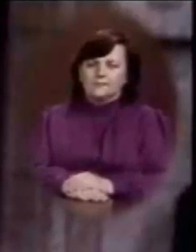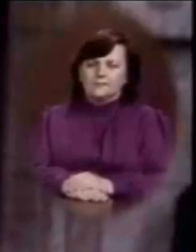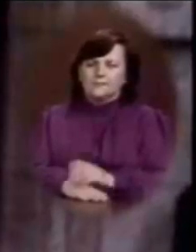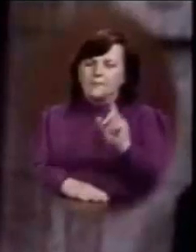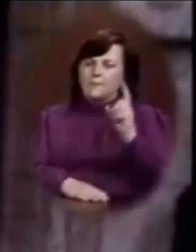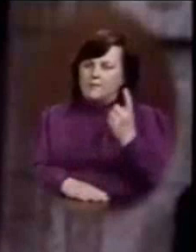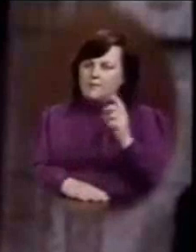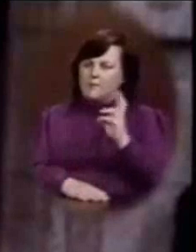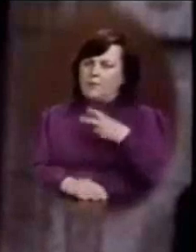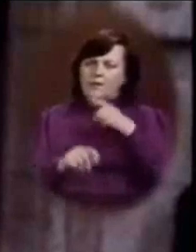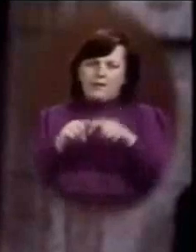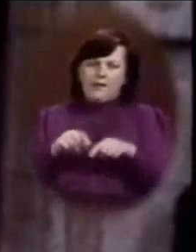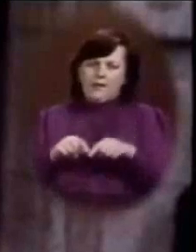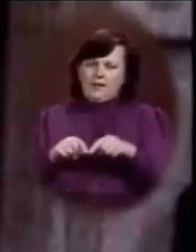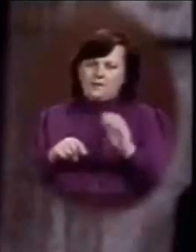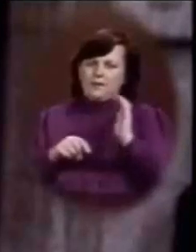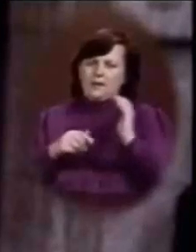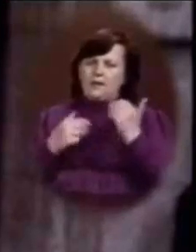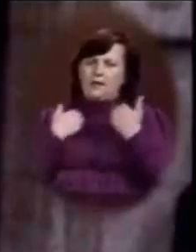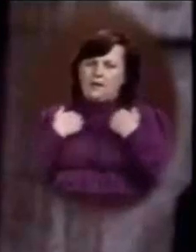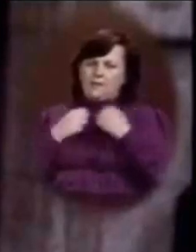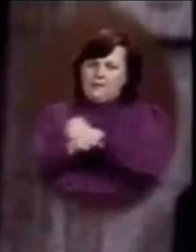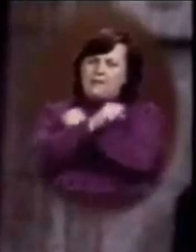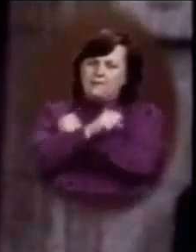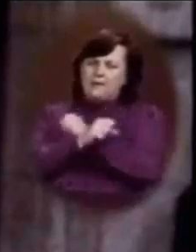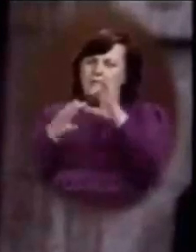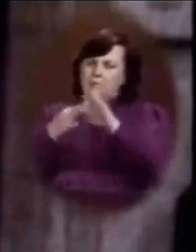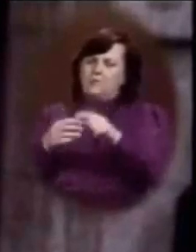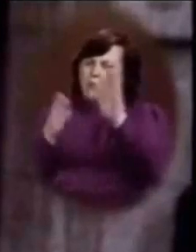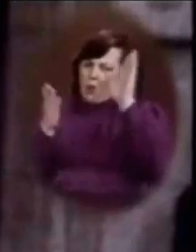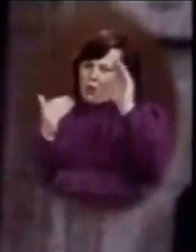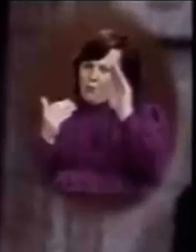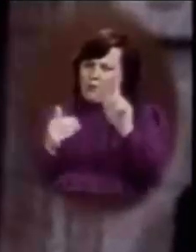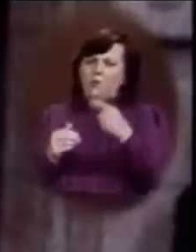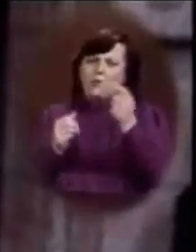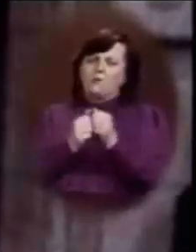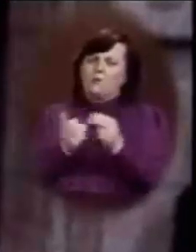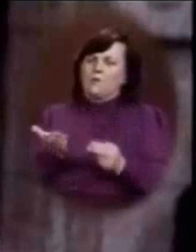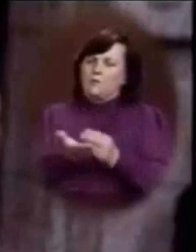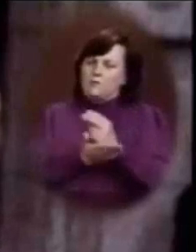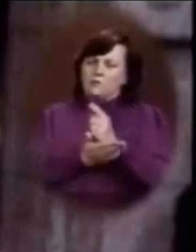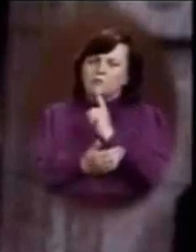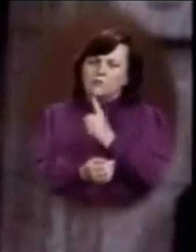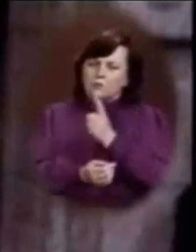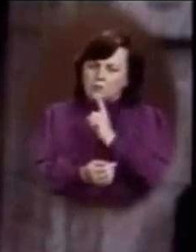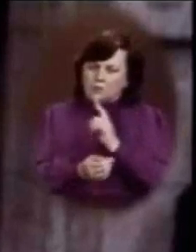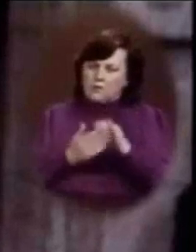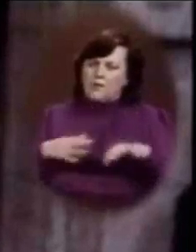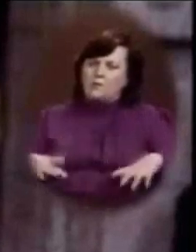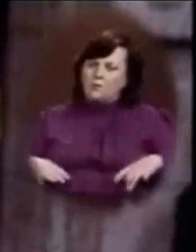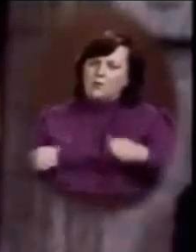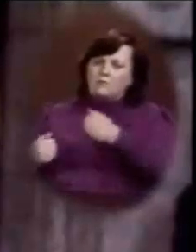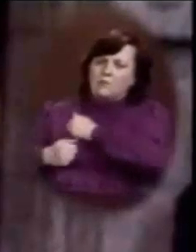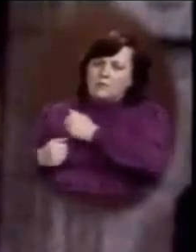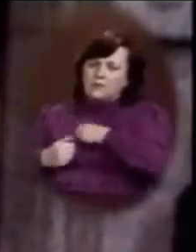First, we can't base our defense on hope, only on reality. And the reality is that the Soviet military